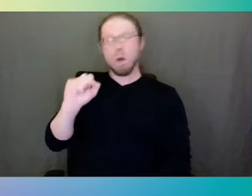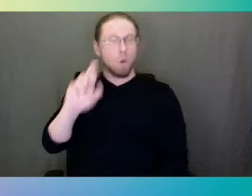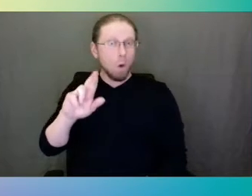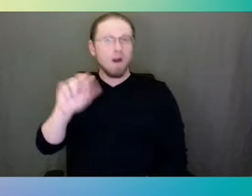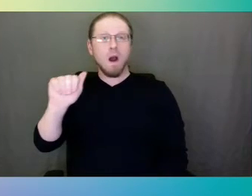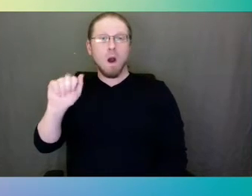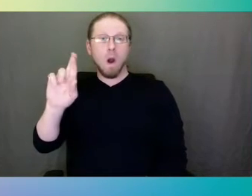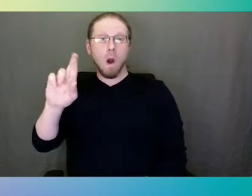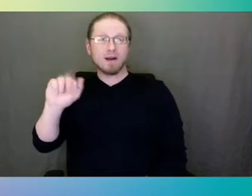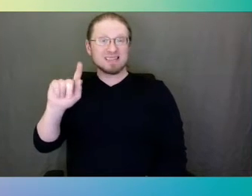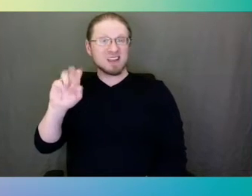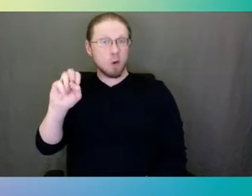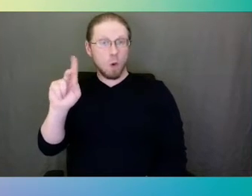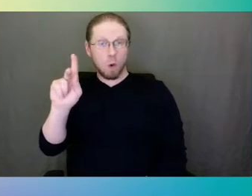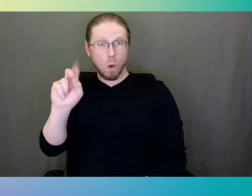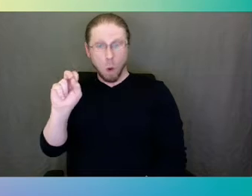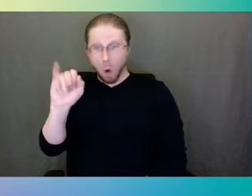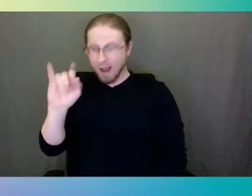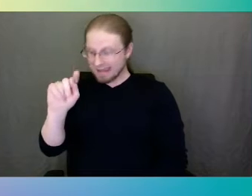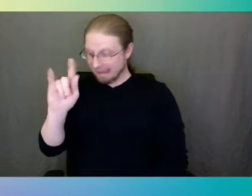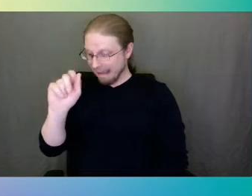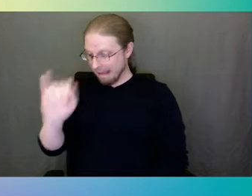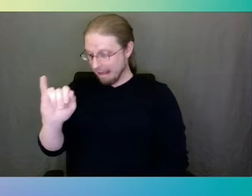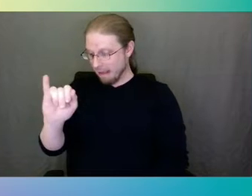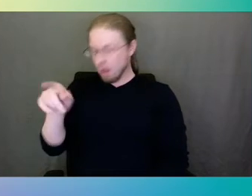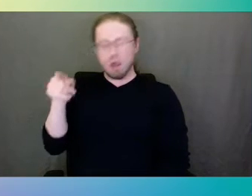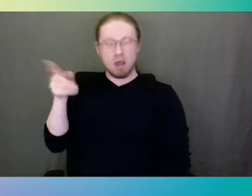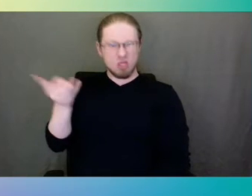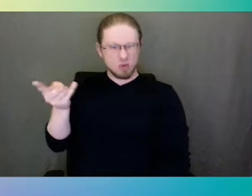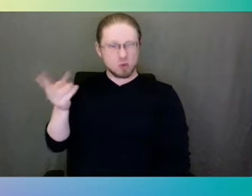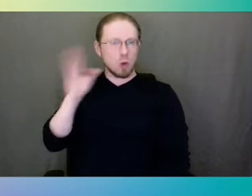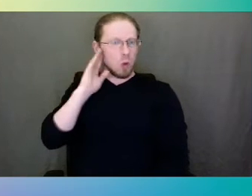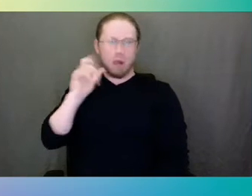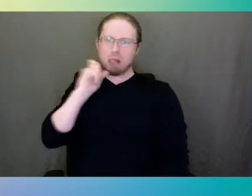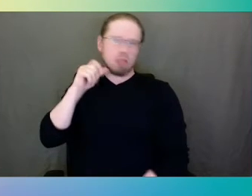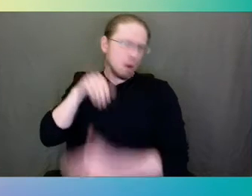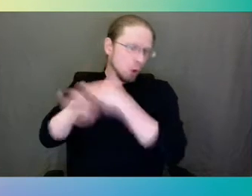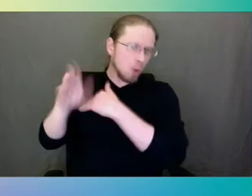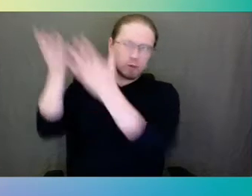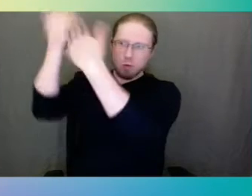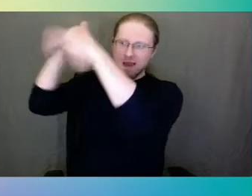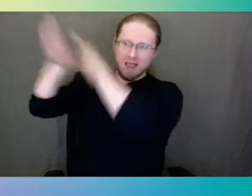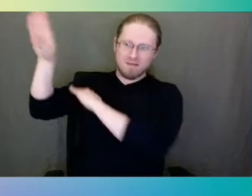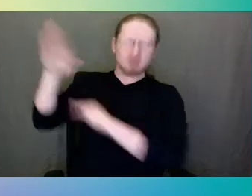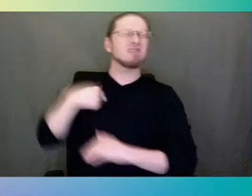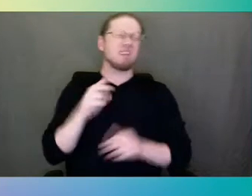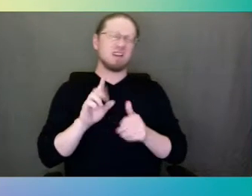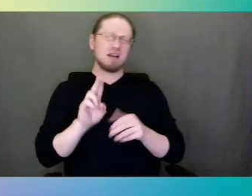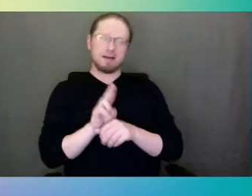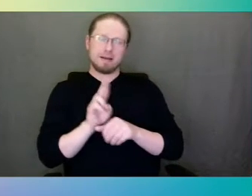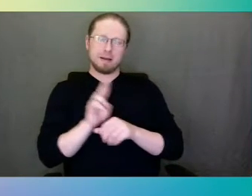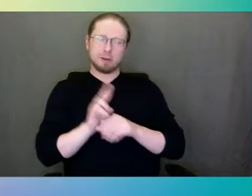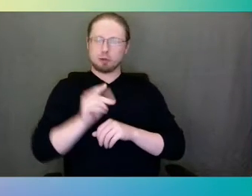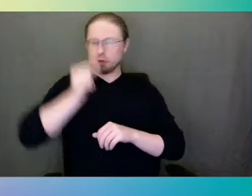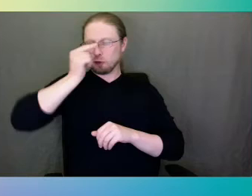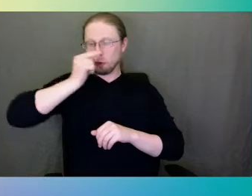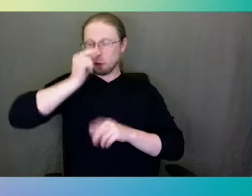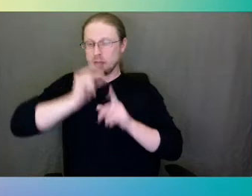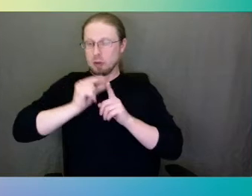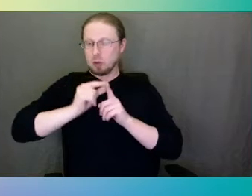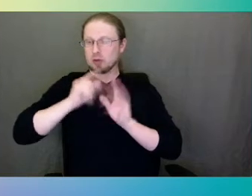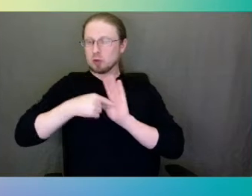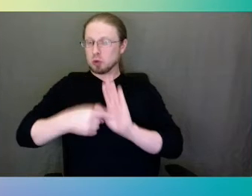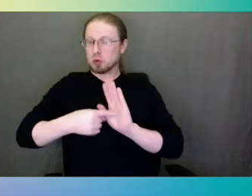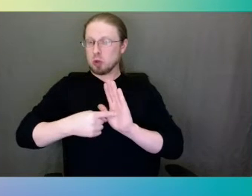heaven. And I've used the original Greek words here just so we can focus on those Greek words for the time period while we learn